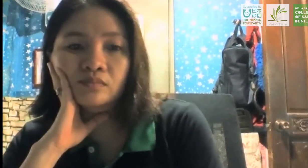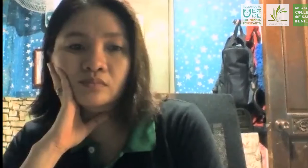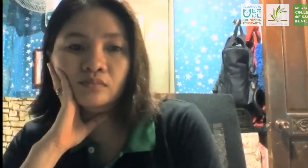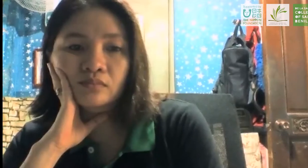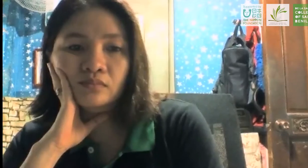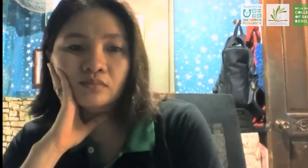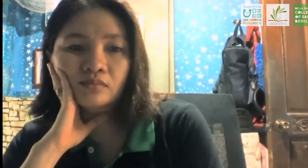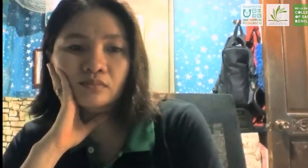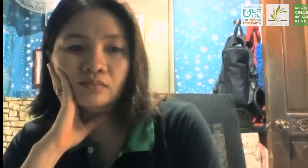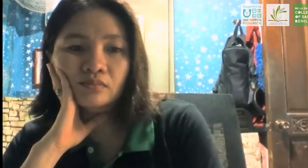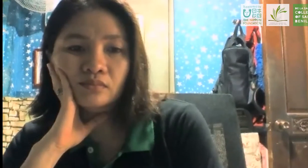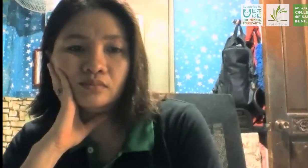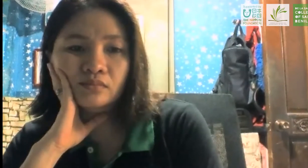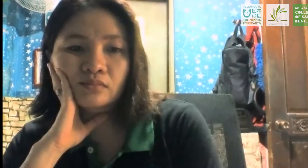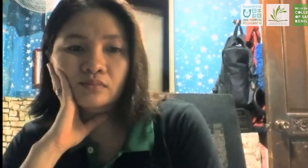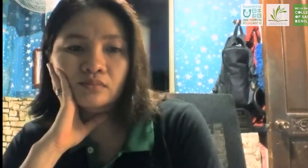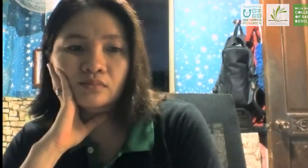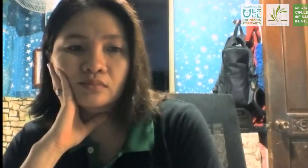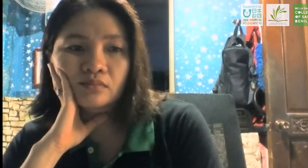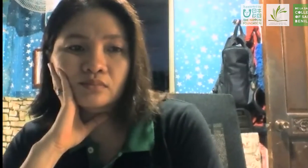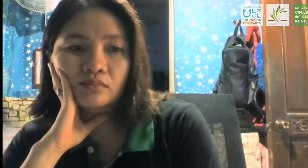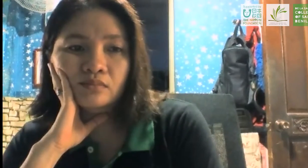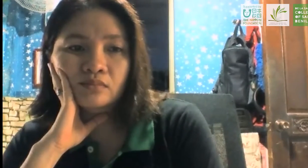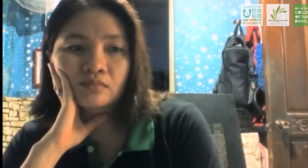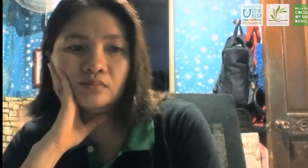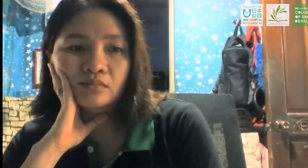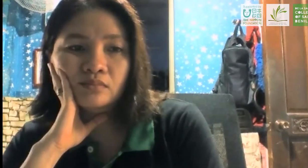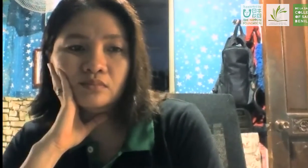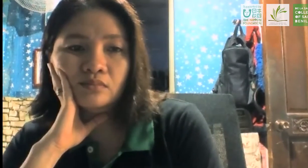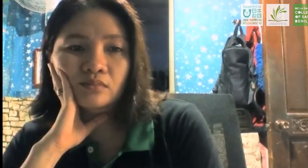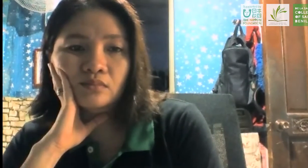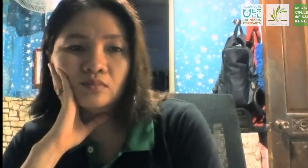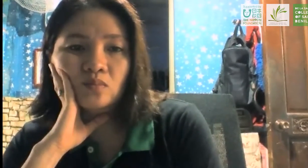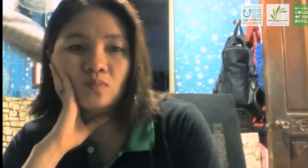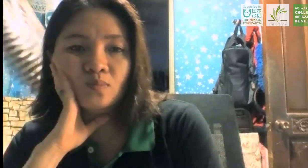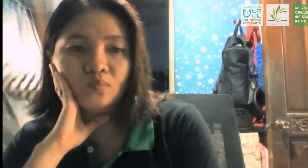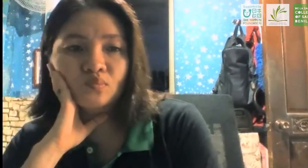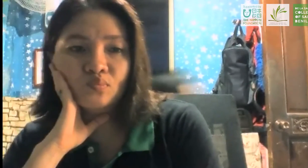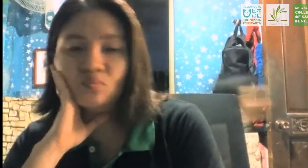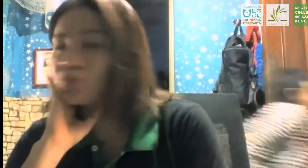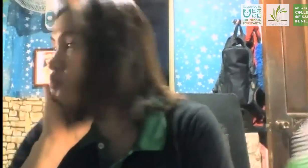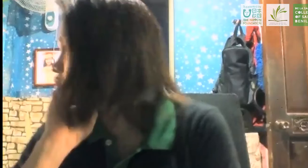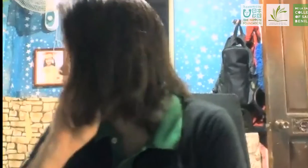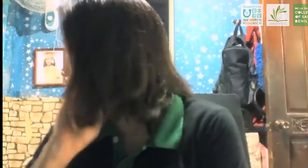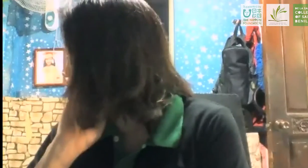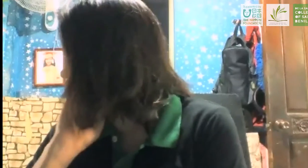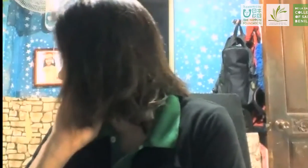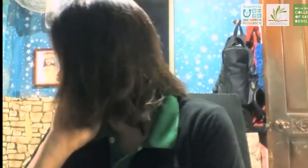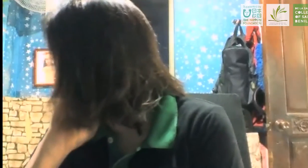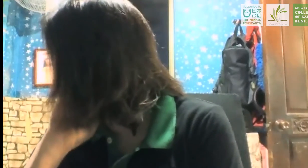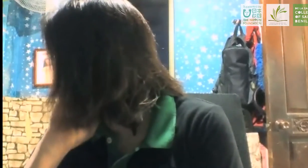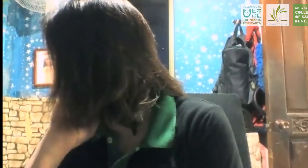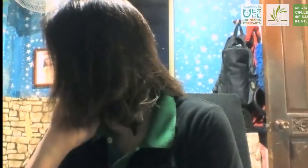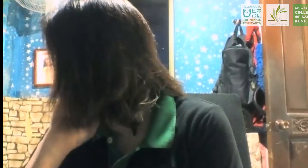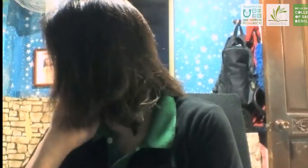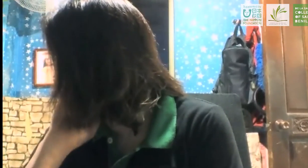so that we can start inputting the pictures to